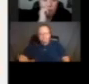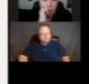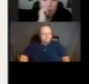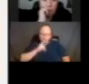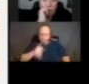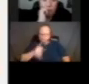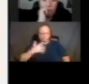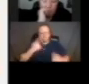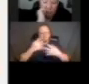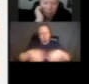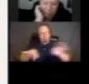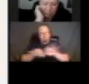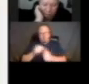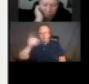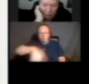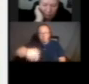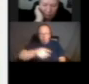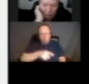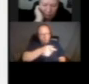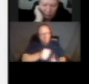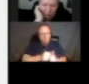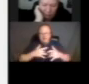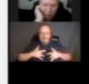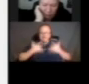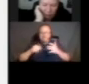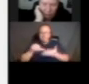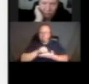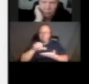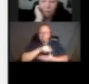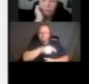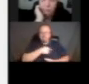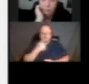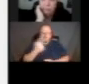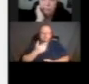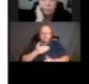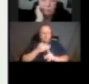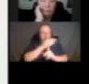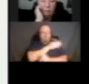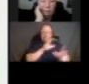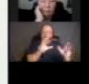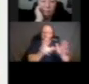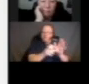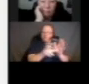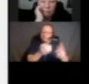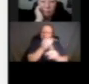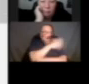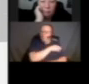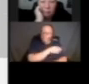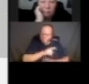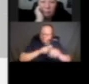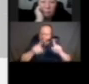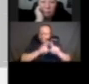important to you, you might have missed. Under the events page, we have something that might have been previously recorded webinars.